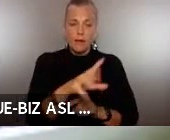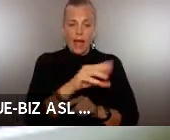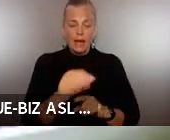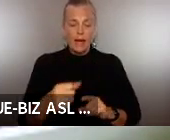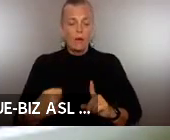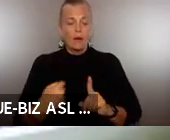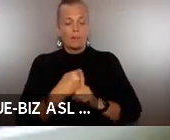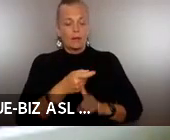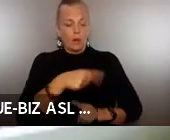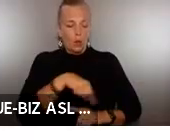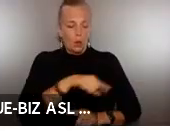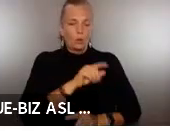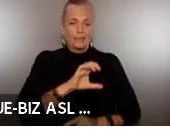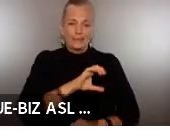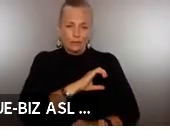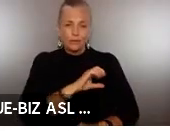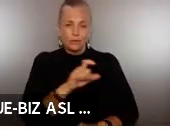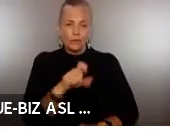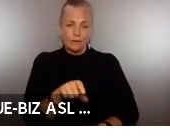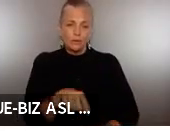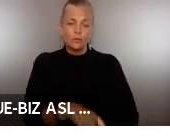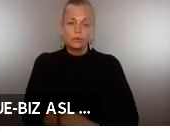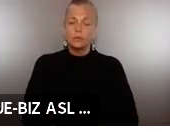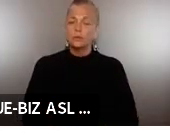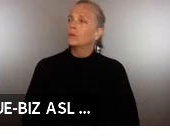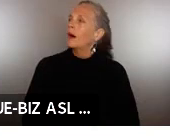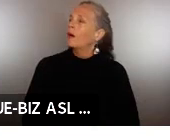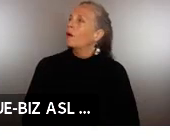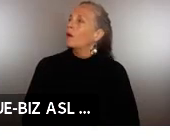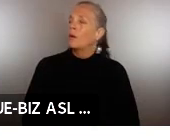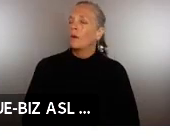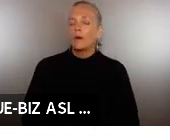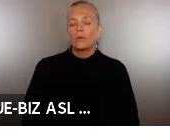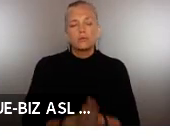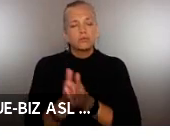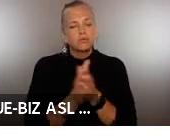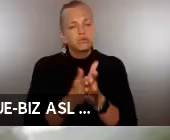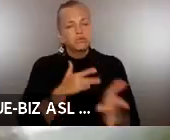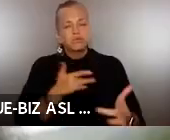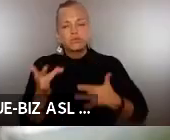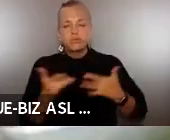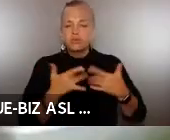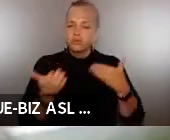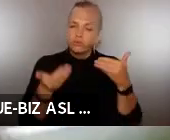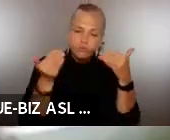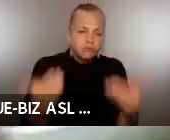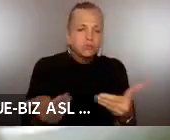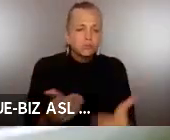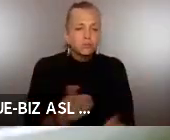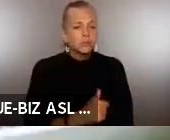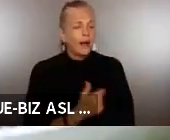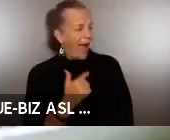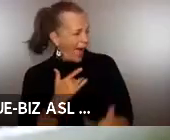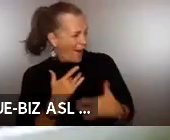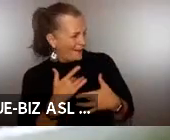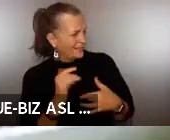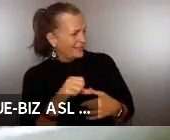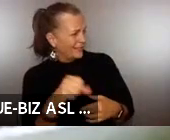individuals. And I can't wait to move forward with this. Yeah. I'm excited about